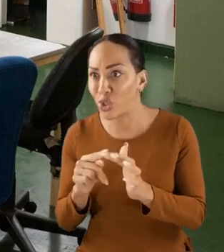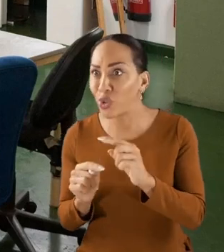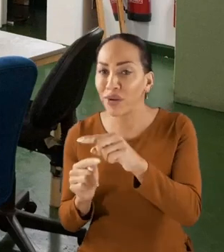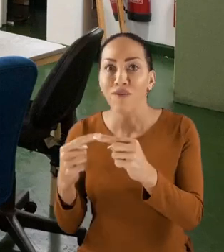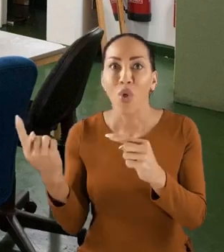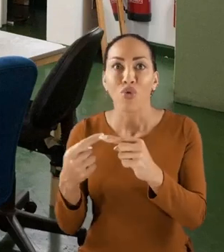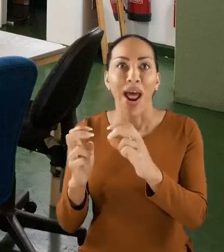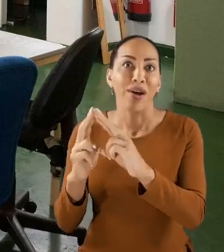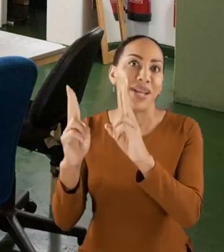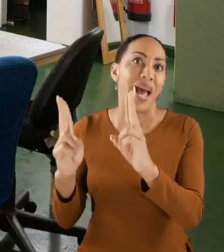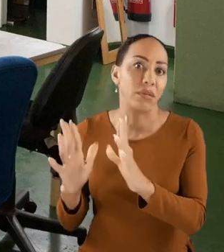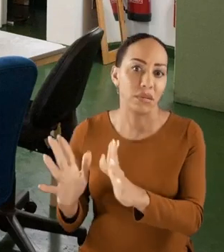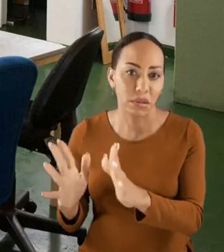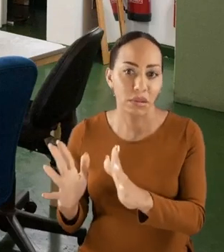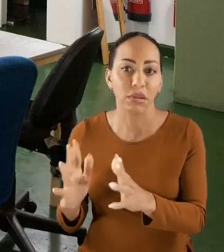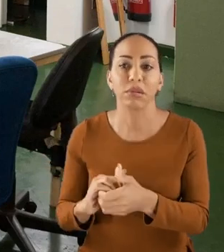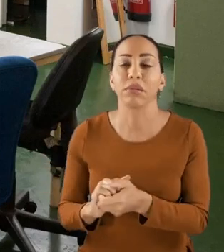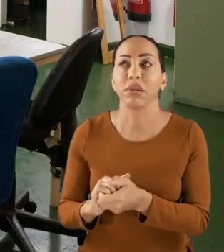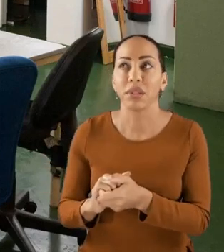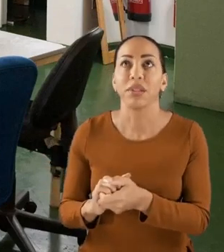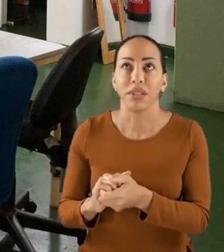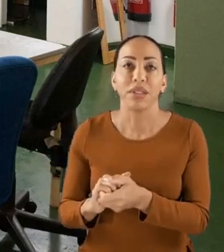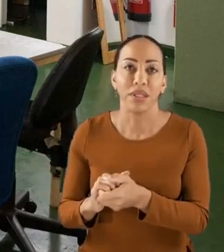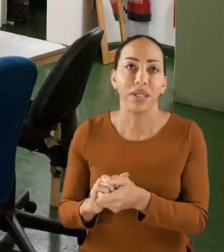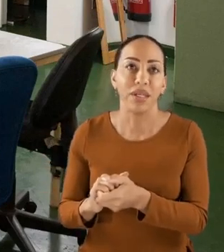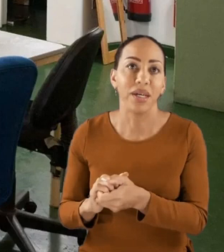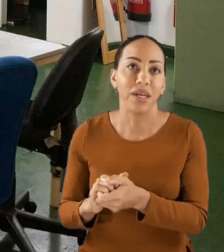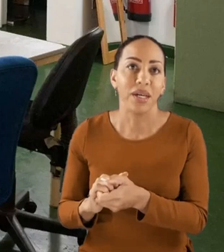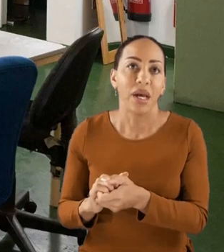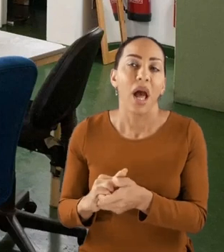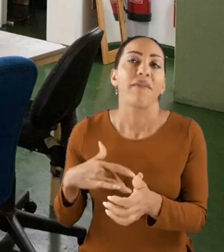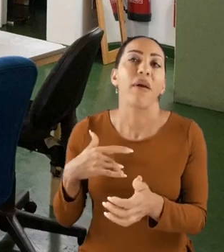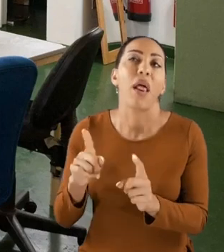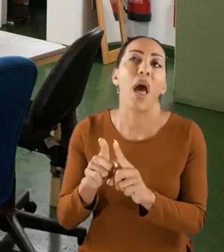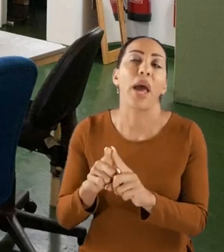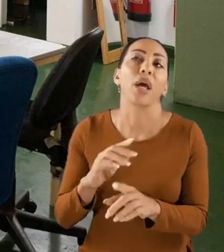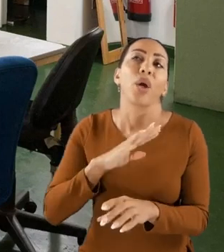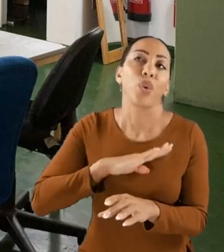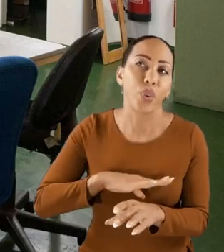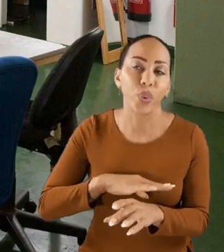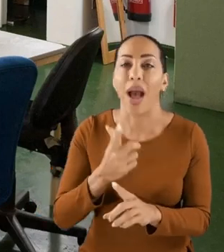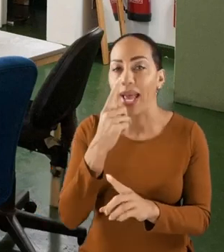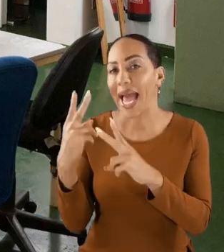Roundhouse against all of the things that I wanted to or imagined I would have explored if I had the time. I now